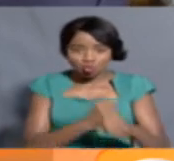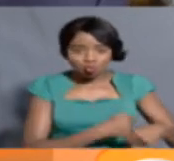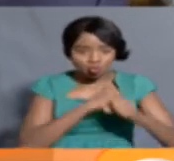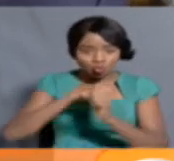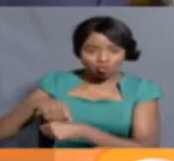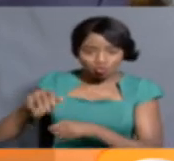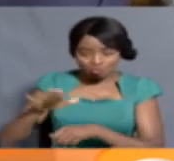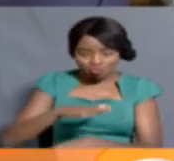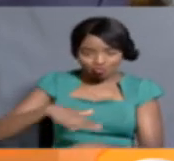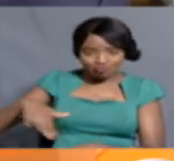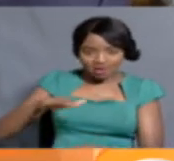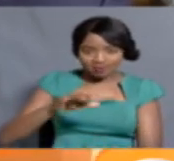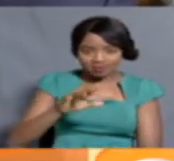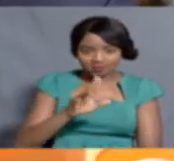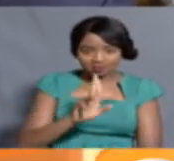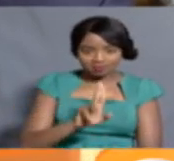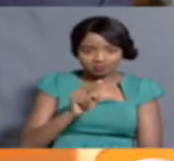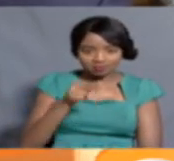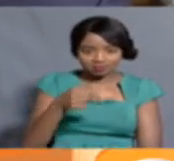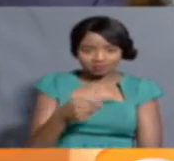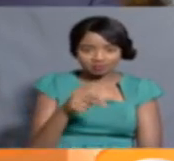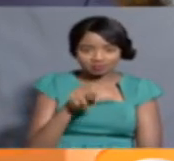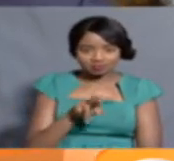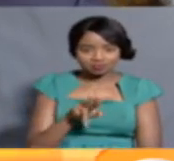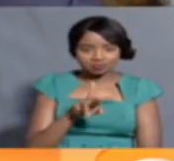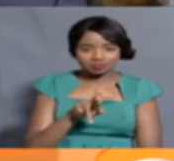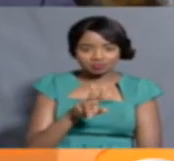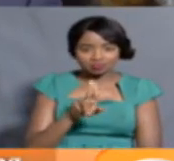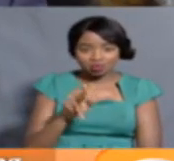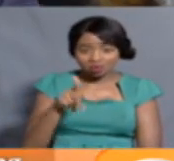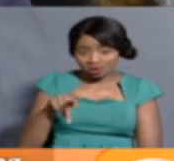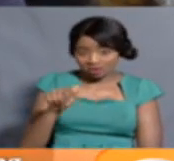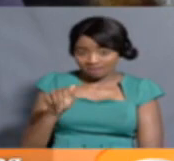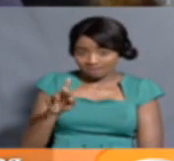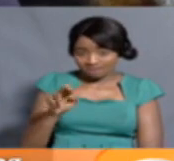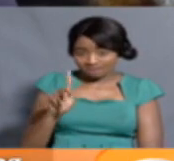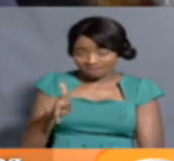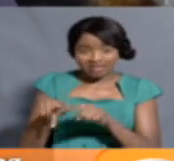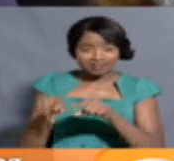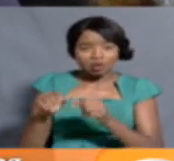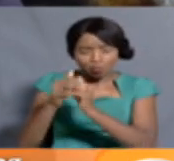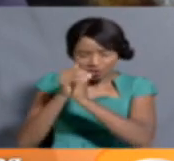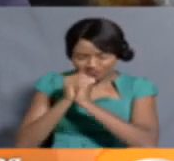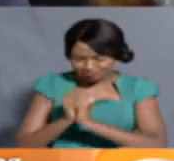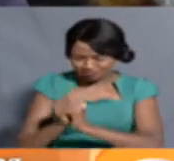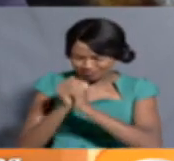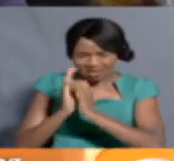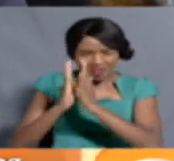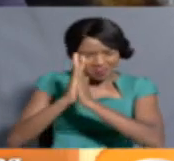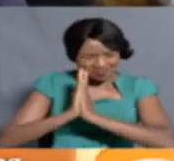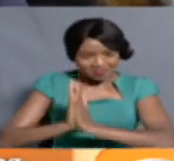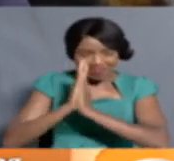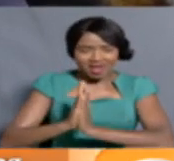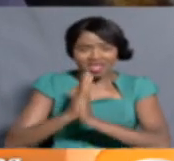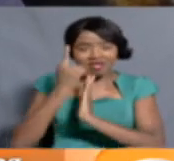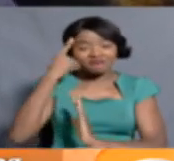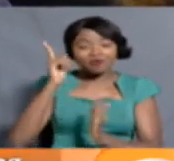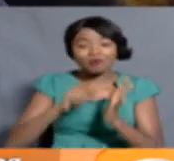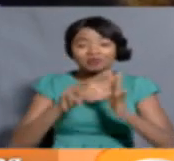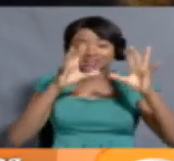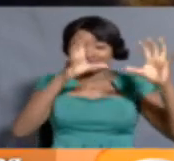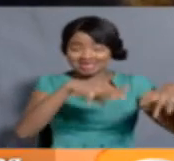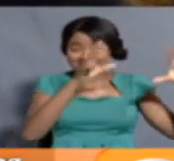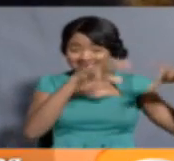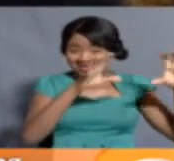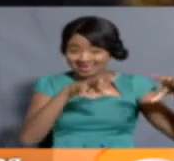mvua. Maombi ya mvua. This time it hasn't happened. So as a reaction, it doesn't look like it's part of the game plan this time. We